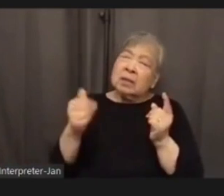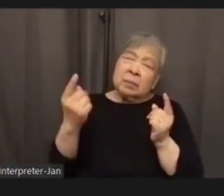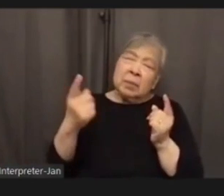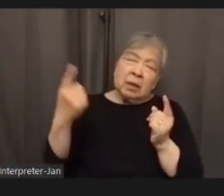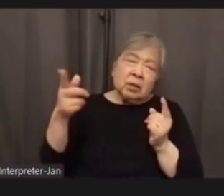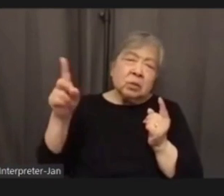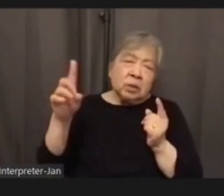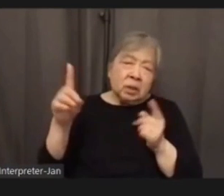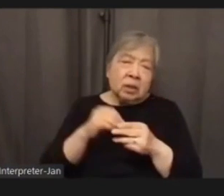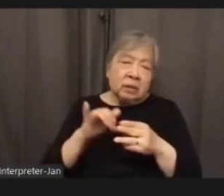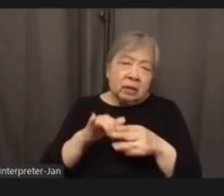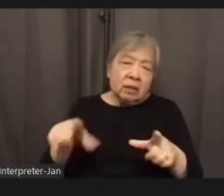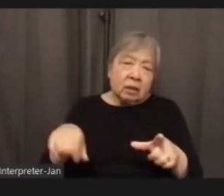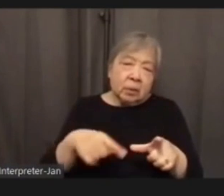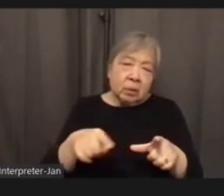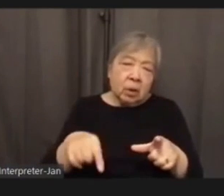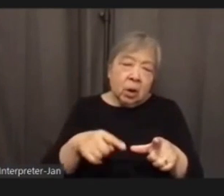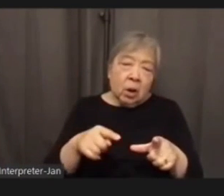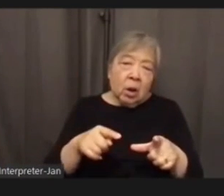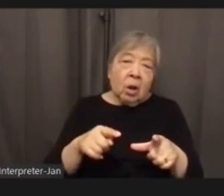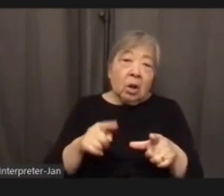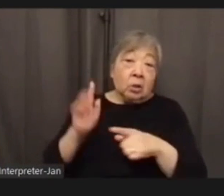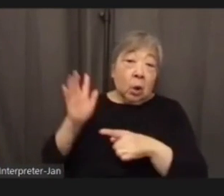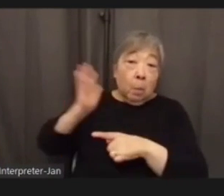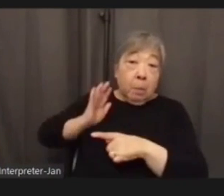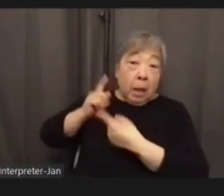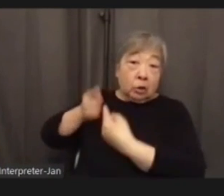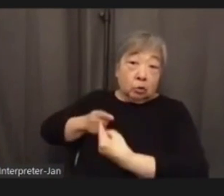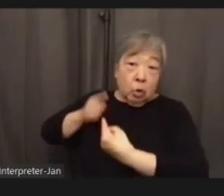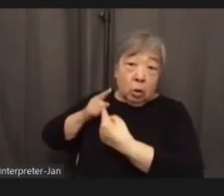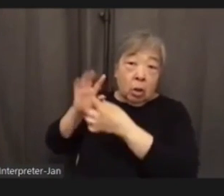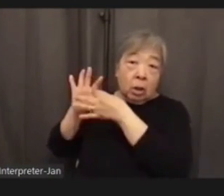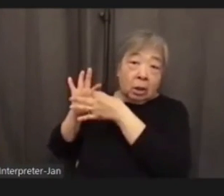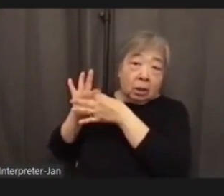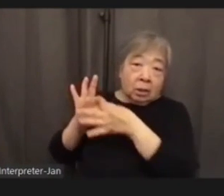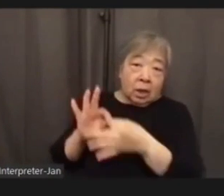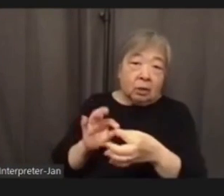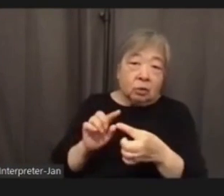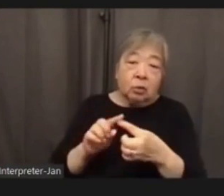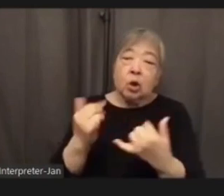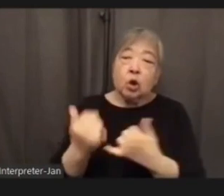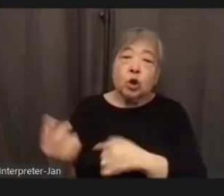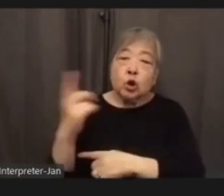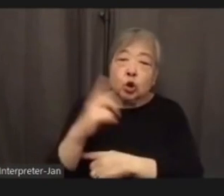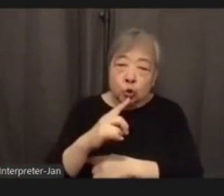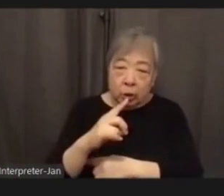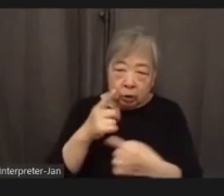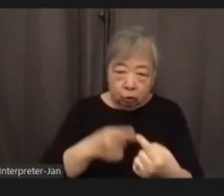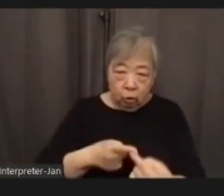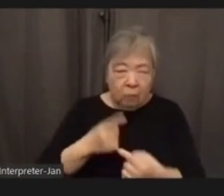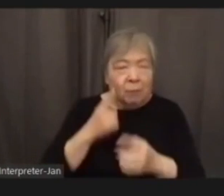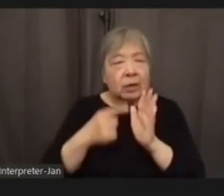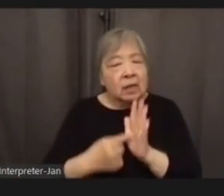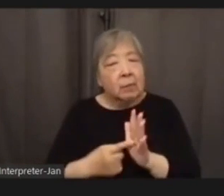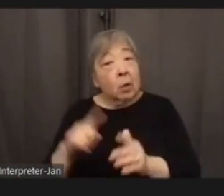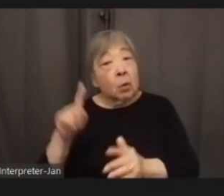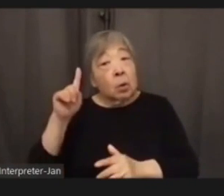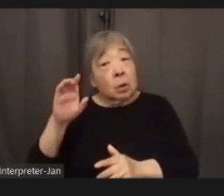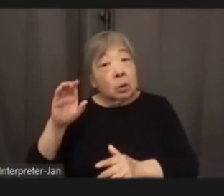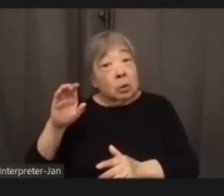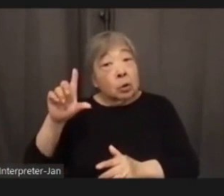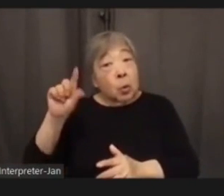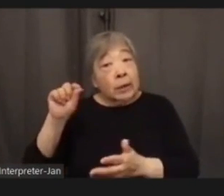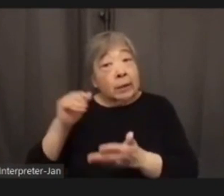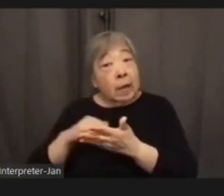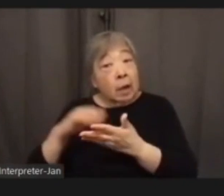to connect past struggle to current struggle. Mm-hmm. For instance, in 120,000 Stories,